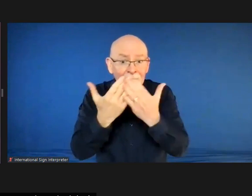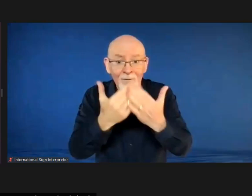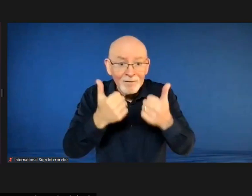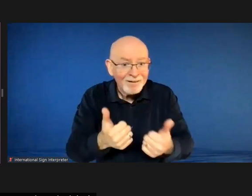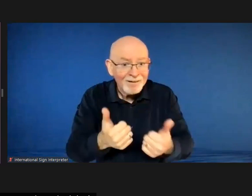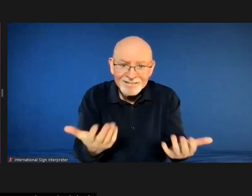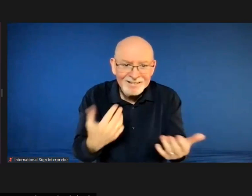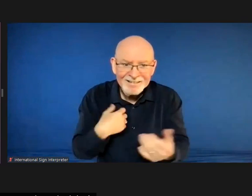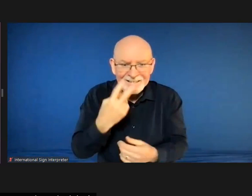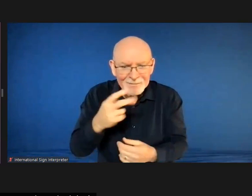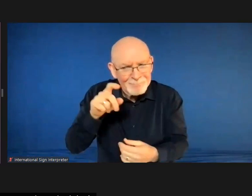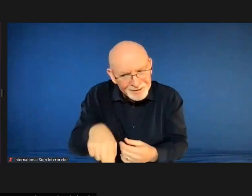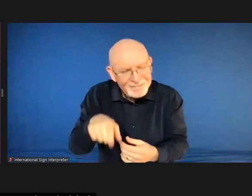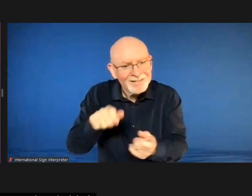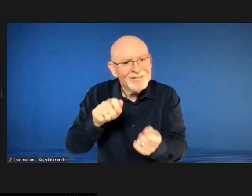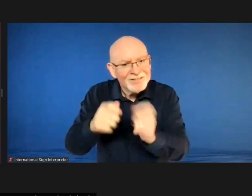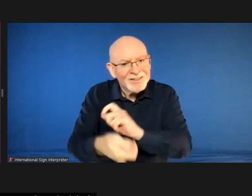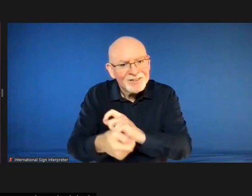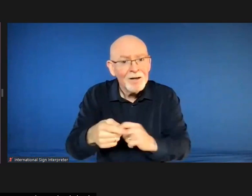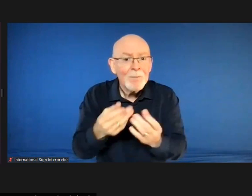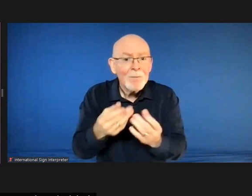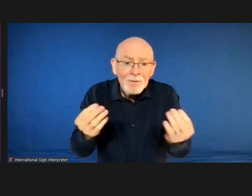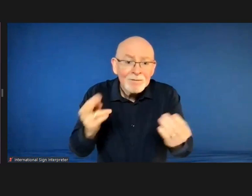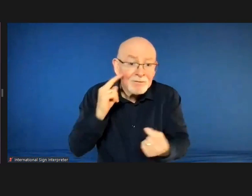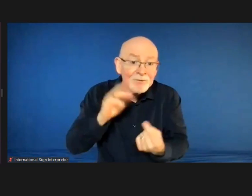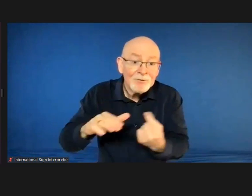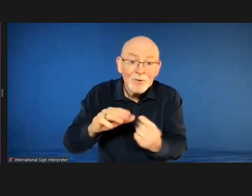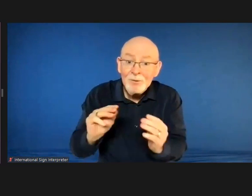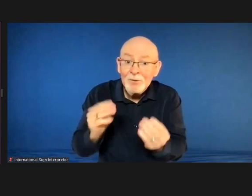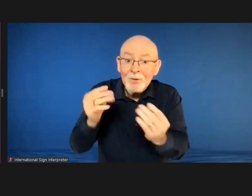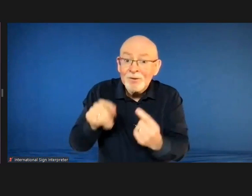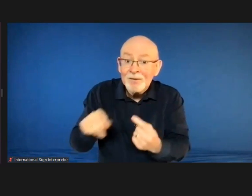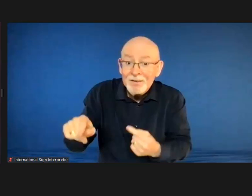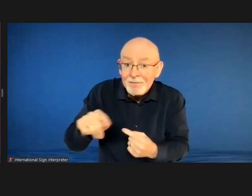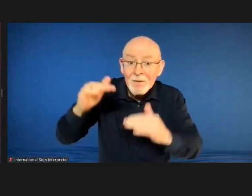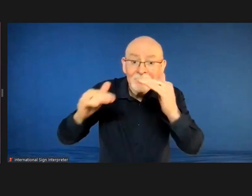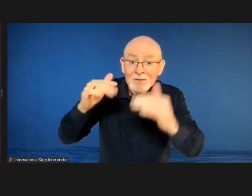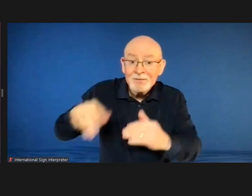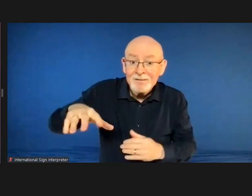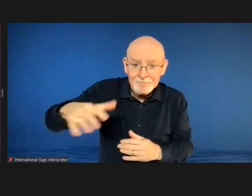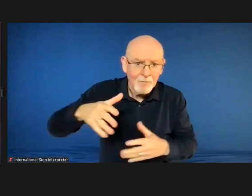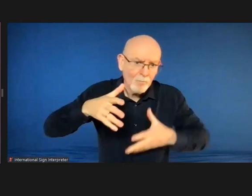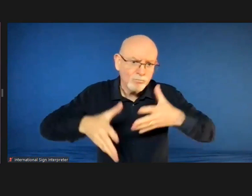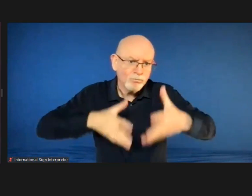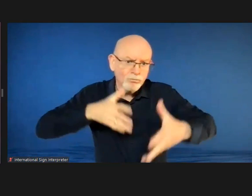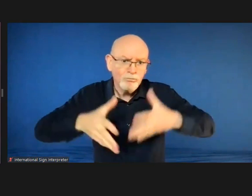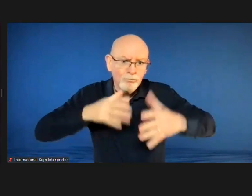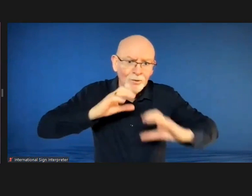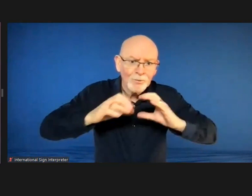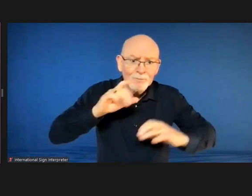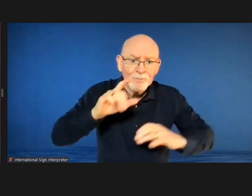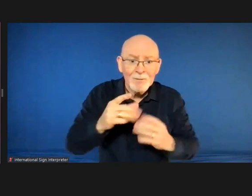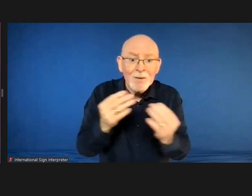it's very expensive. This causes huge challenges for their deaf children and entrenches inequalities